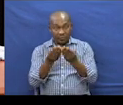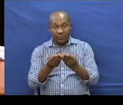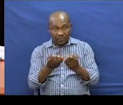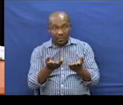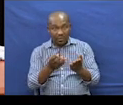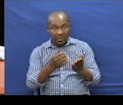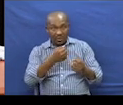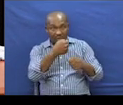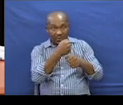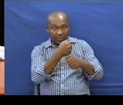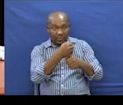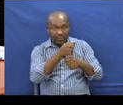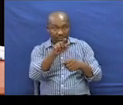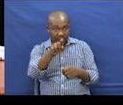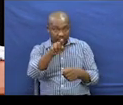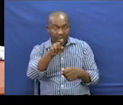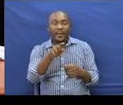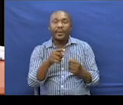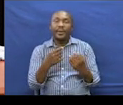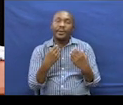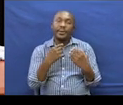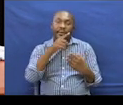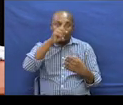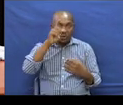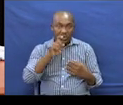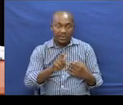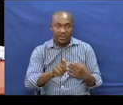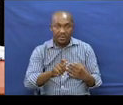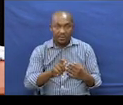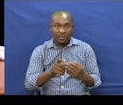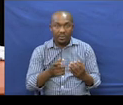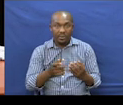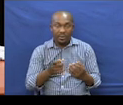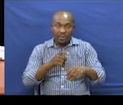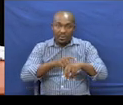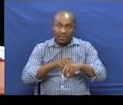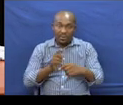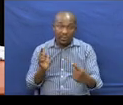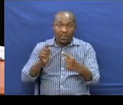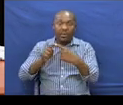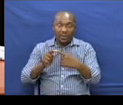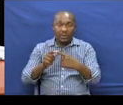exercise which you have to attend, and probably when we meet in the next